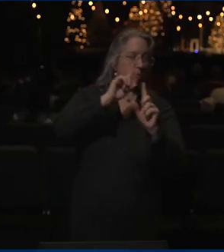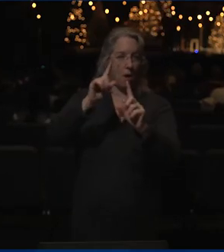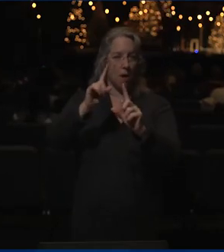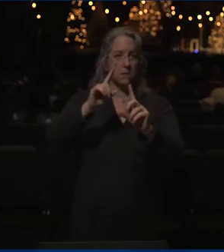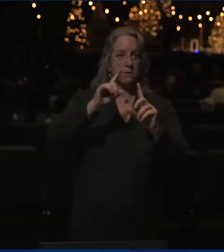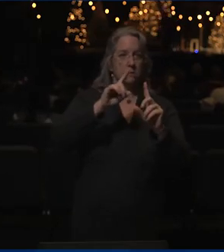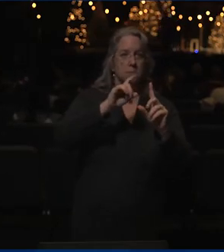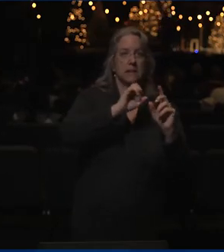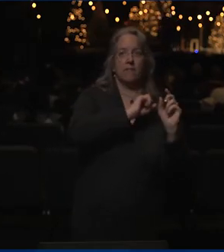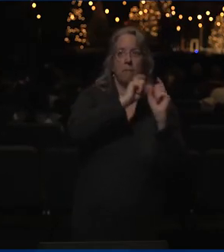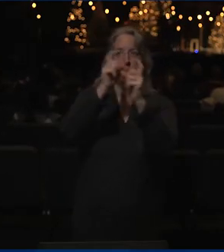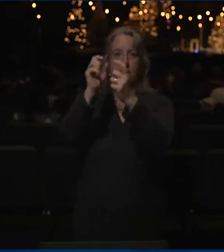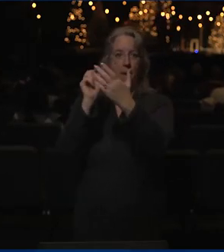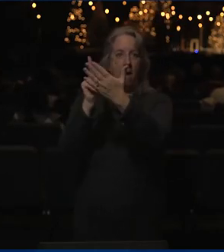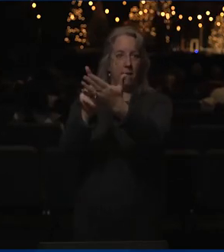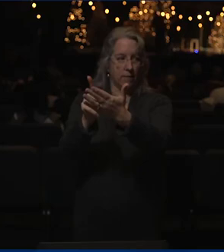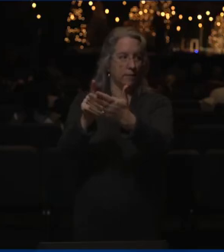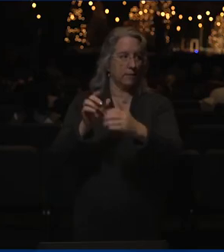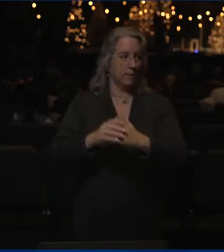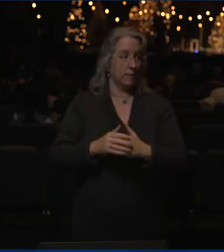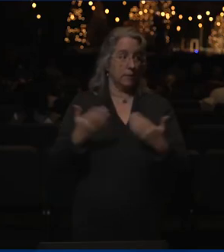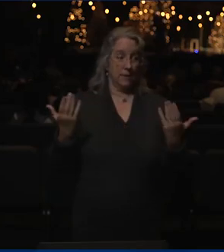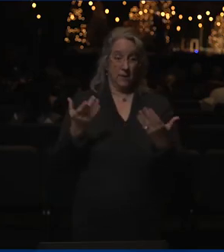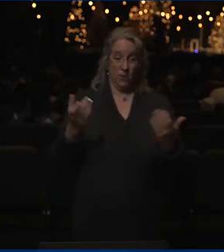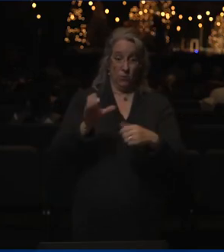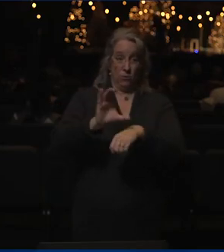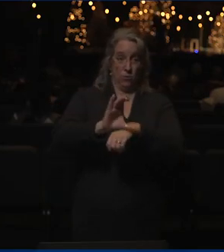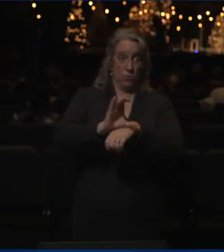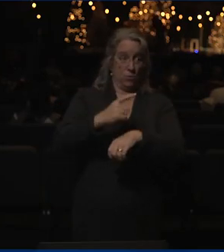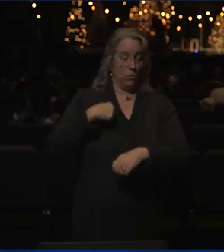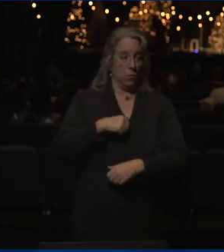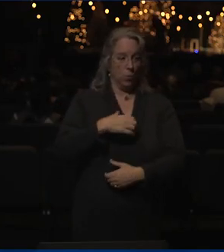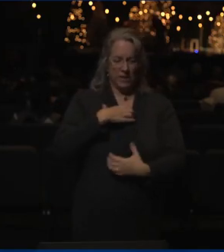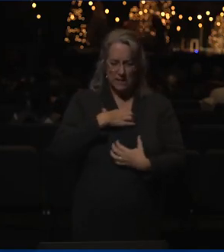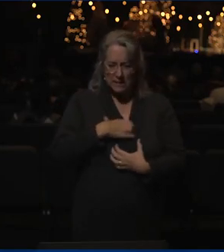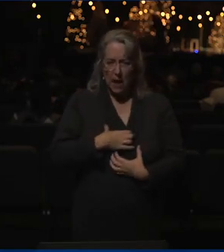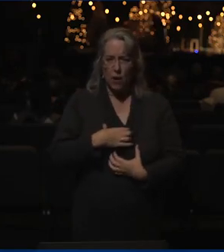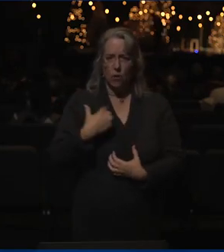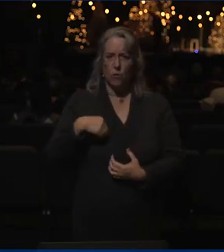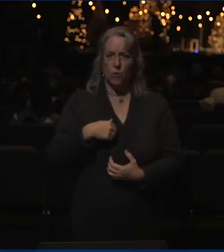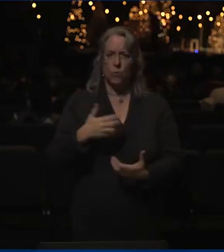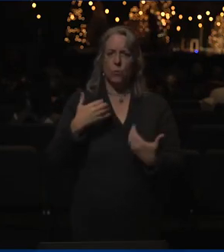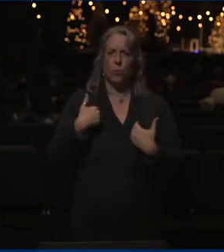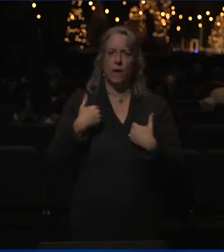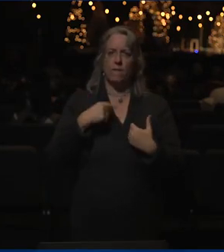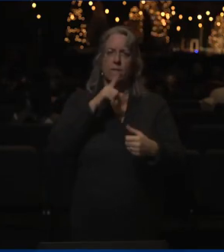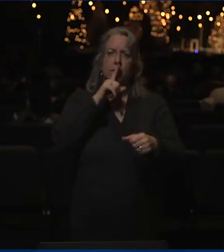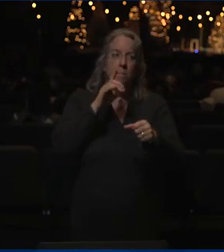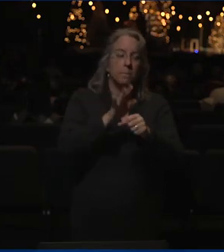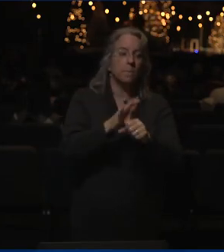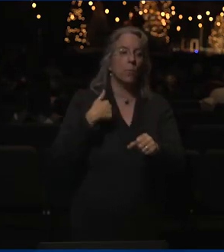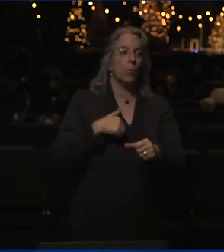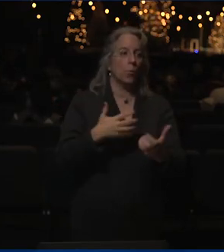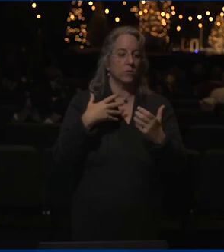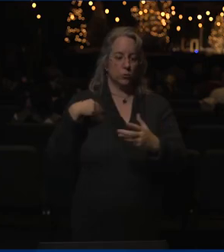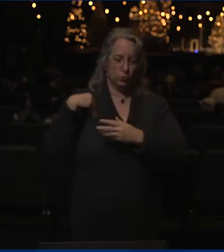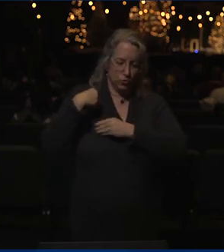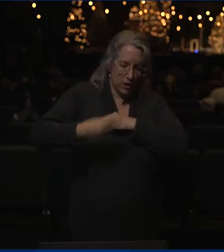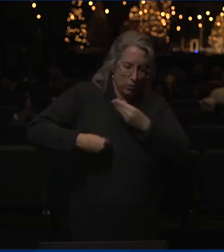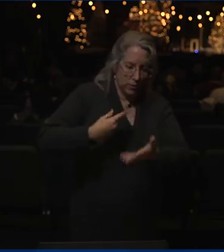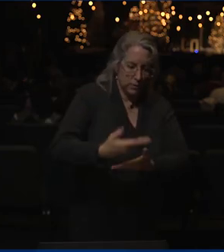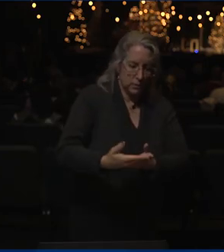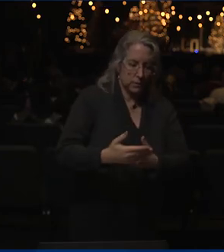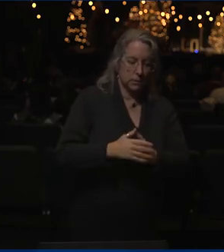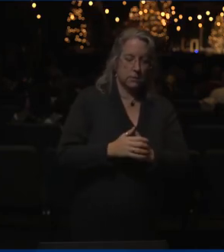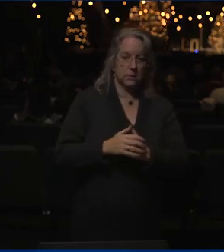Vineyard Columbus, we have a desire and a commitment to be generous by becoming the best